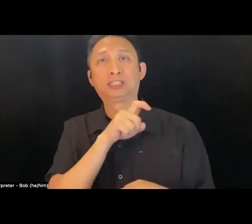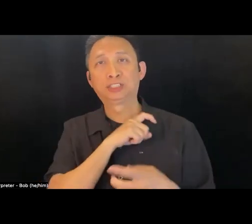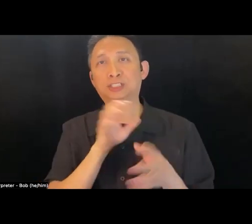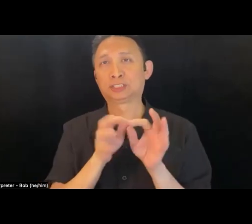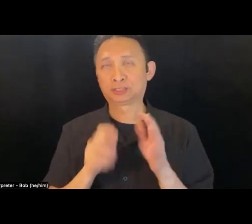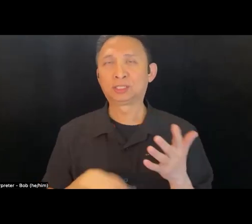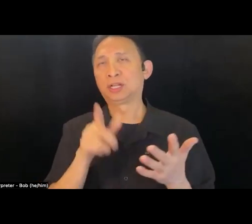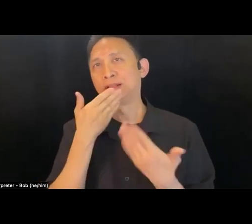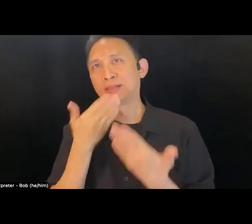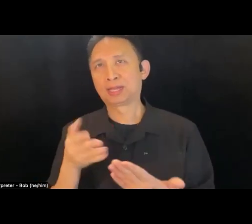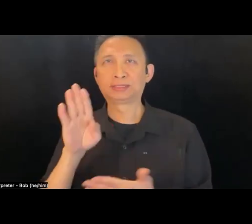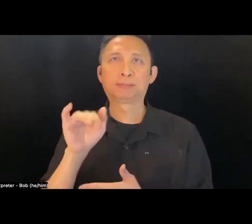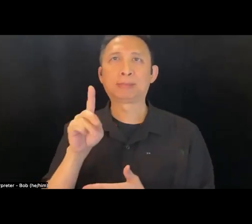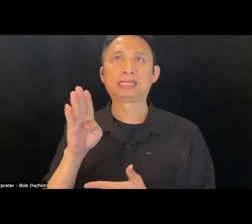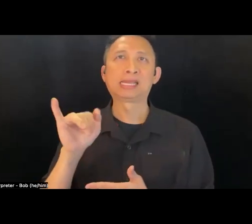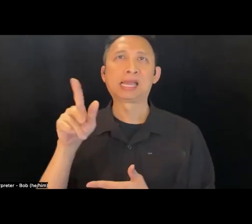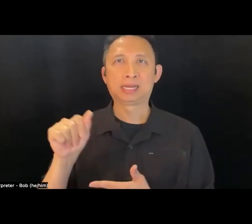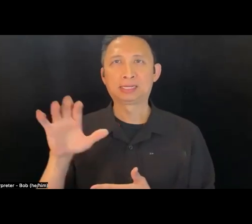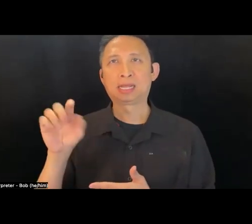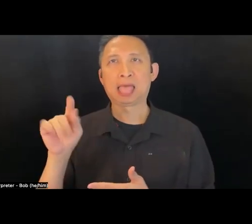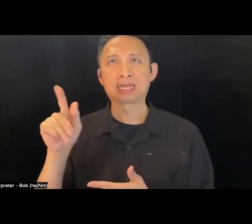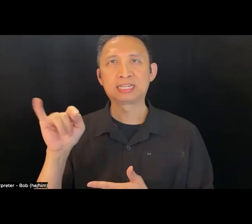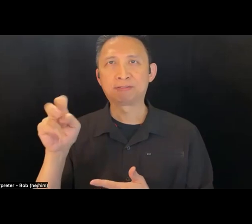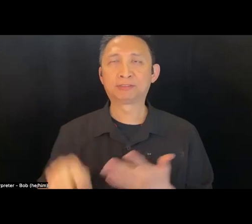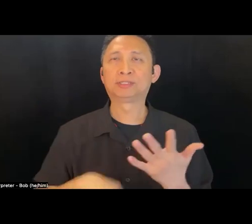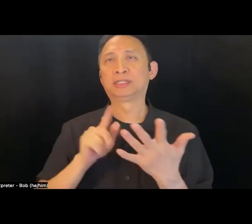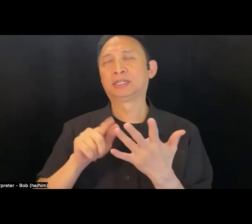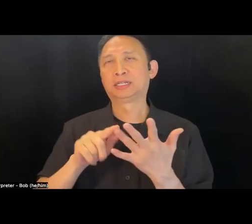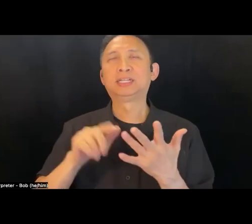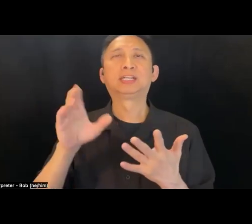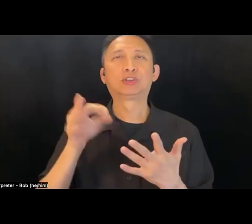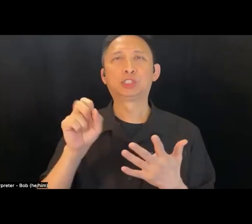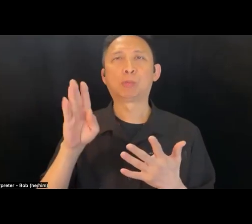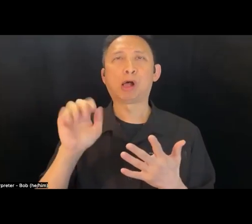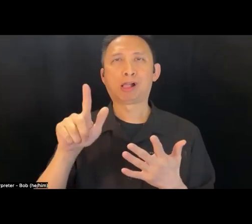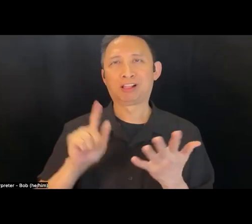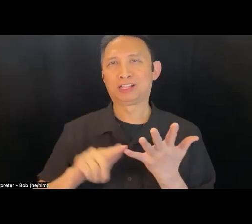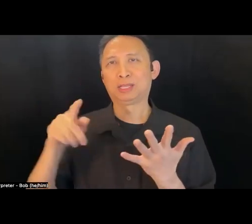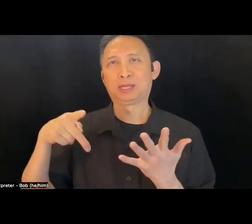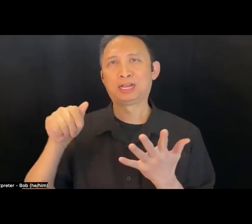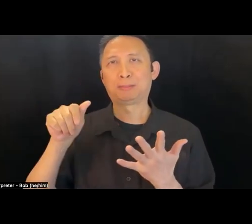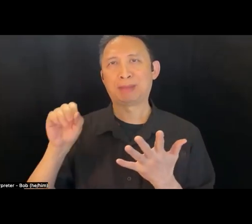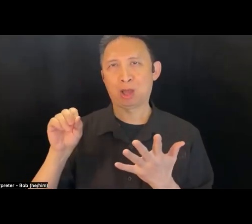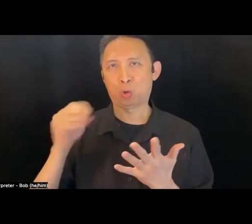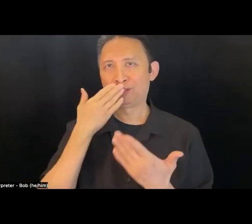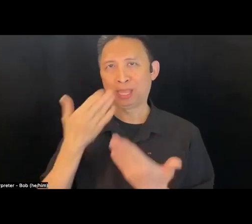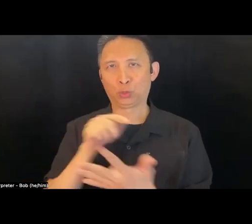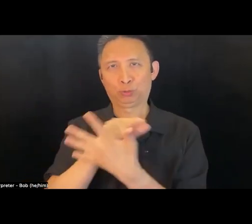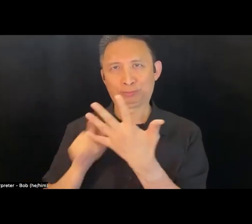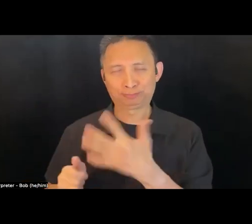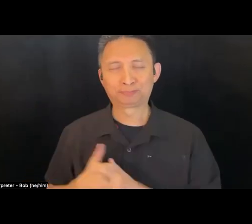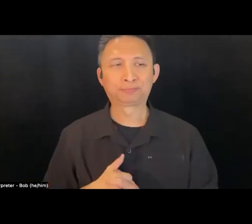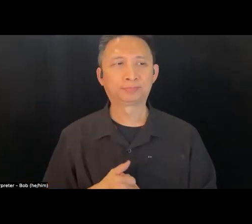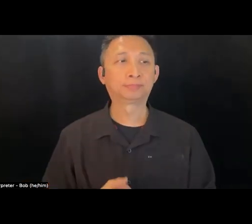Colectivo Barisha. Thank you, Cristobal and Pau, for your Spanish interpretation services. Our chat and behind the scenes aspects of